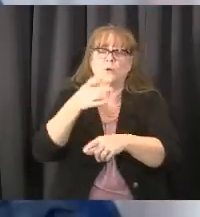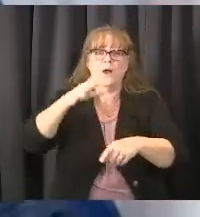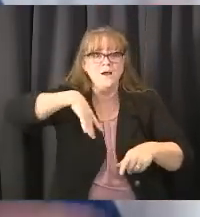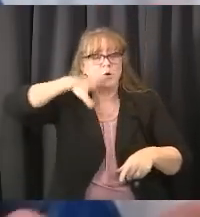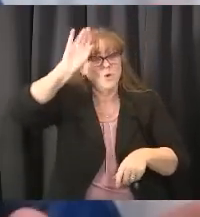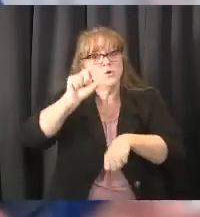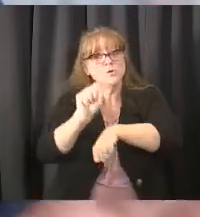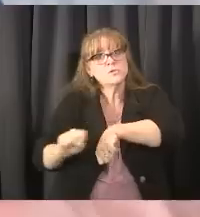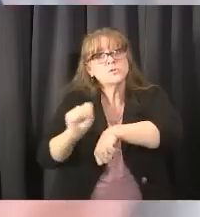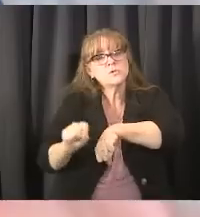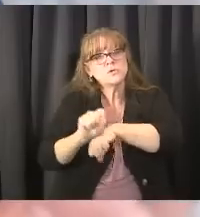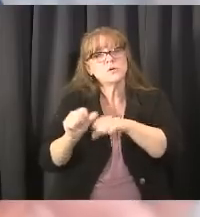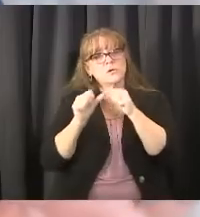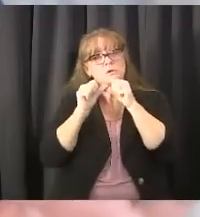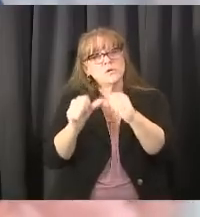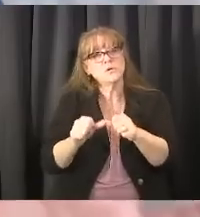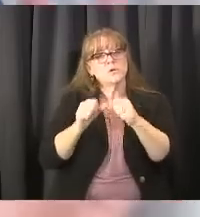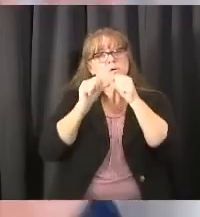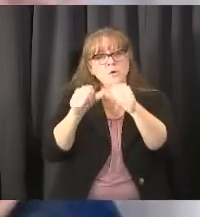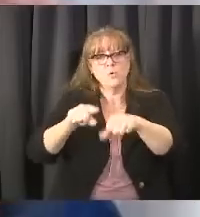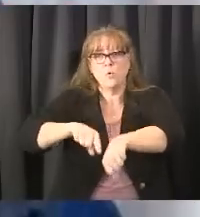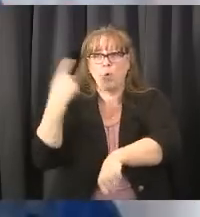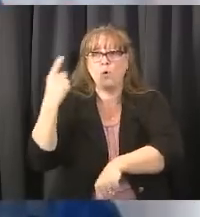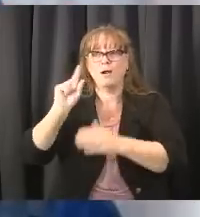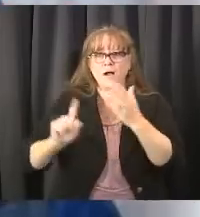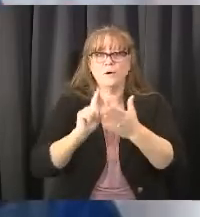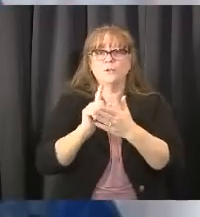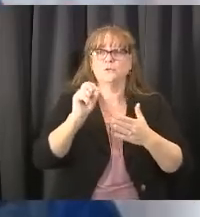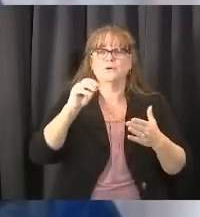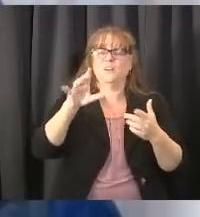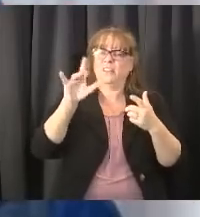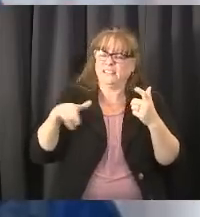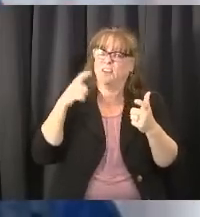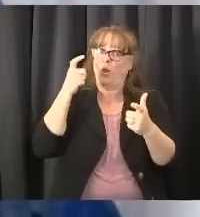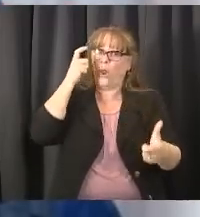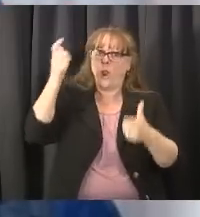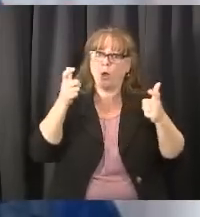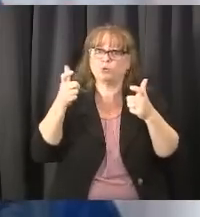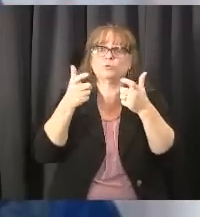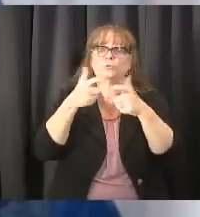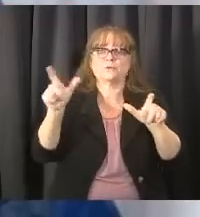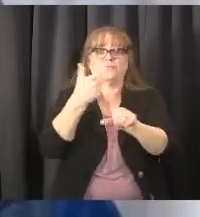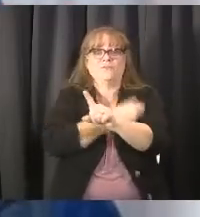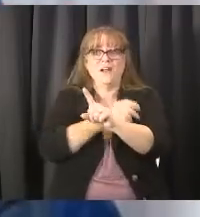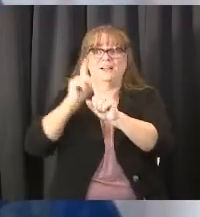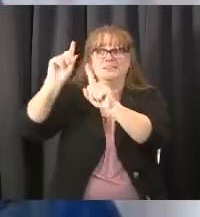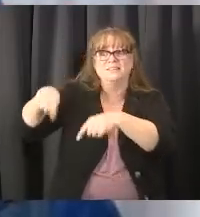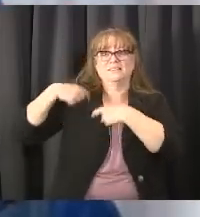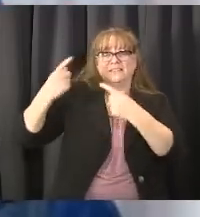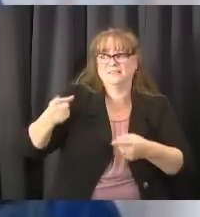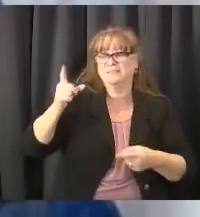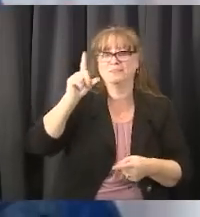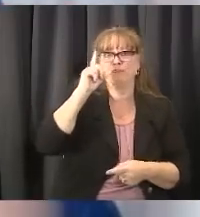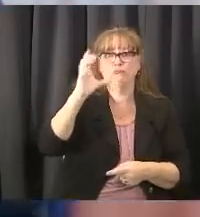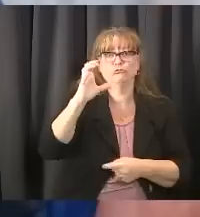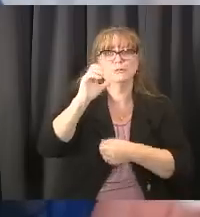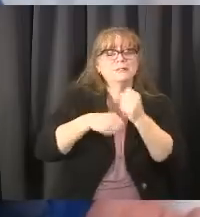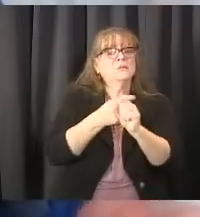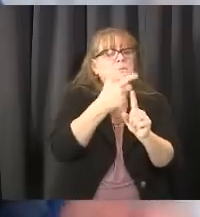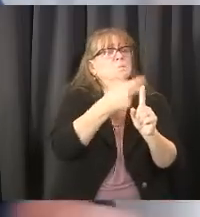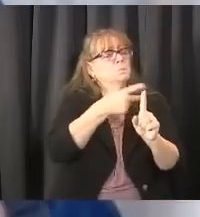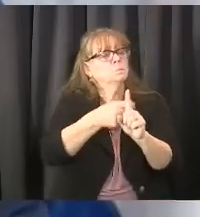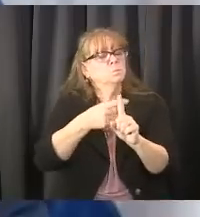efforts in a century, an enormous endeavor. These are 3 great representatives of institutions that are stepping up. There are